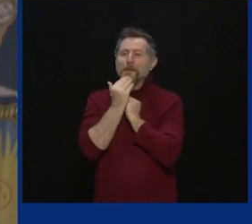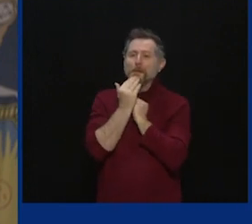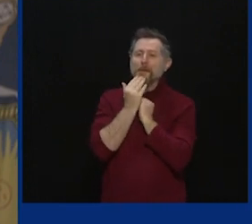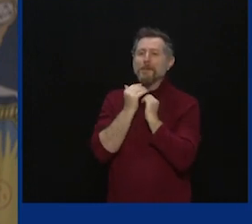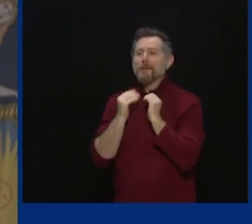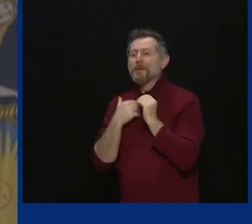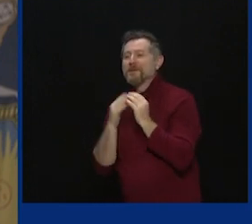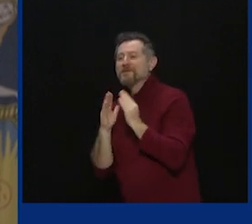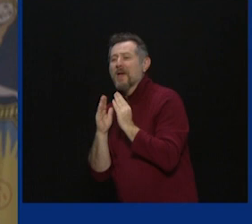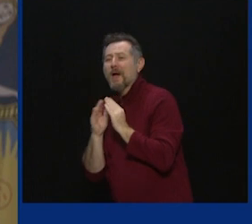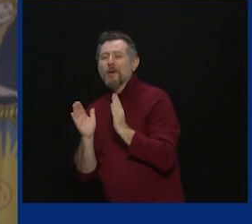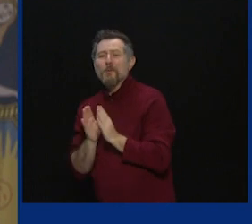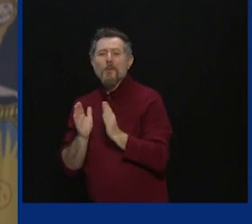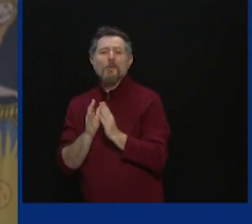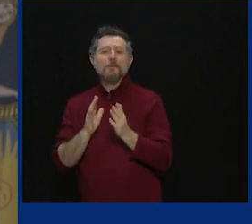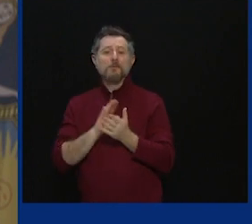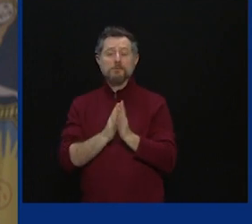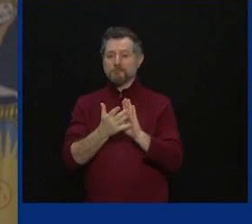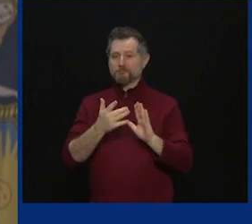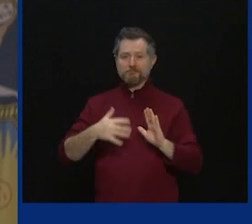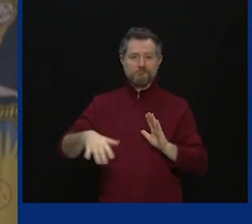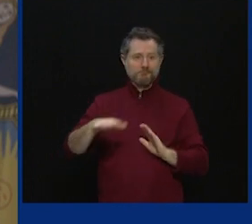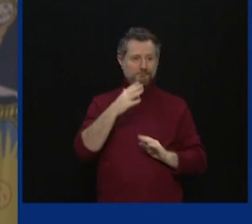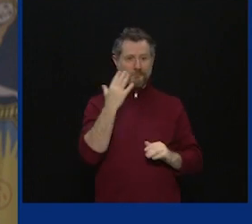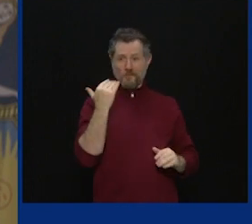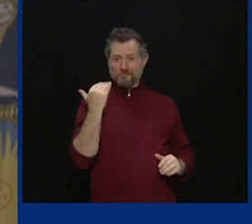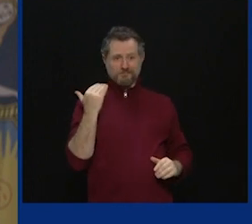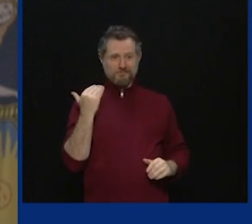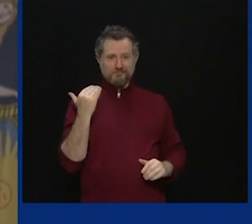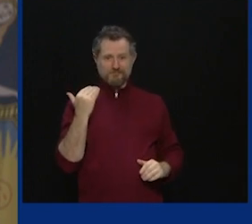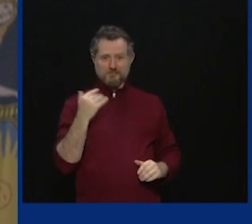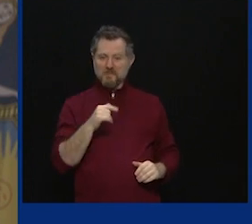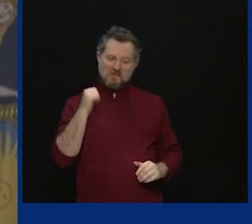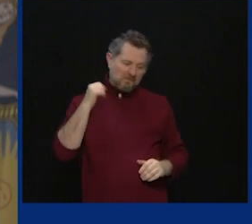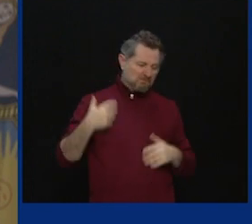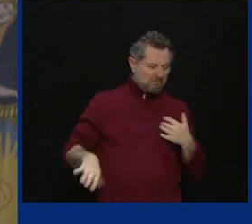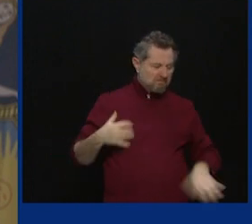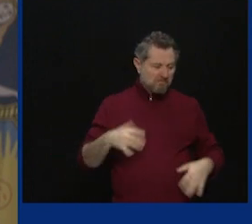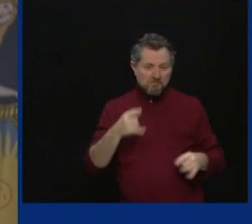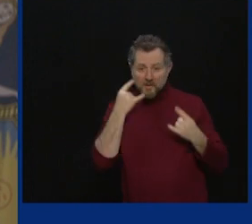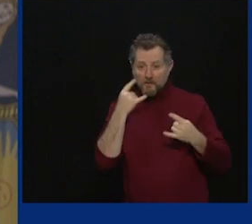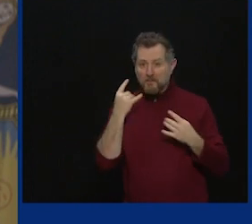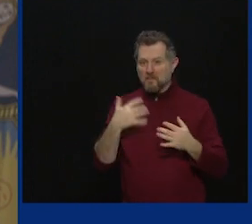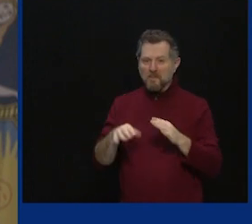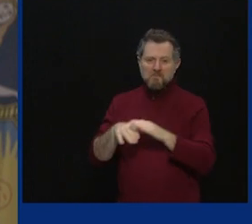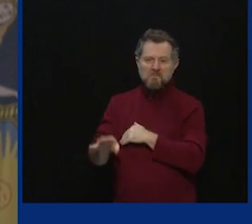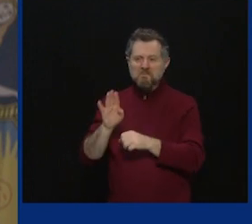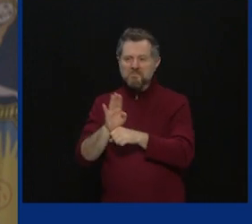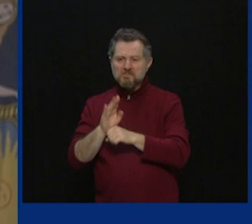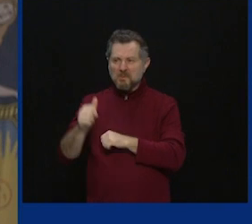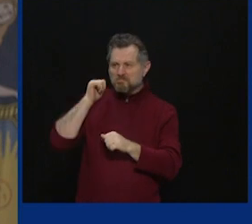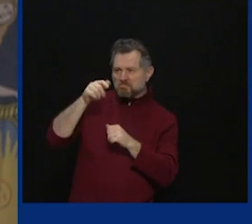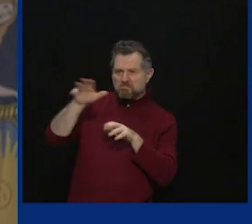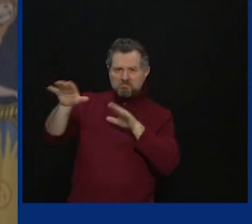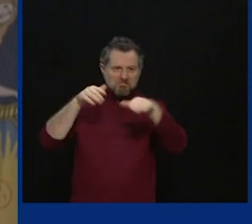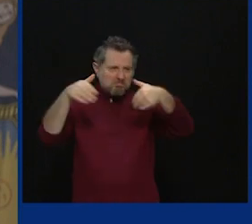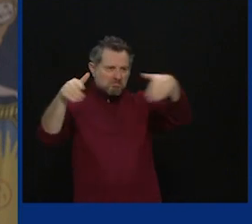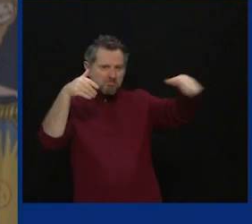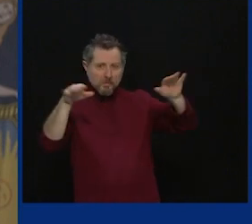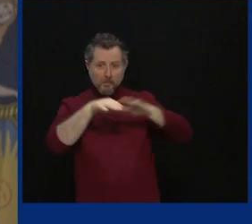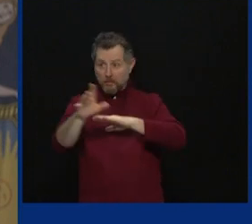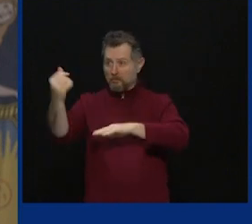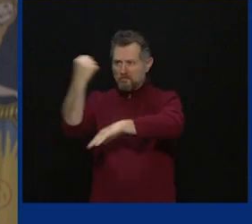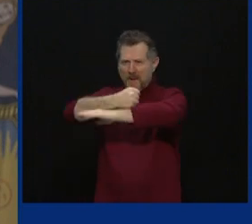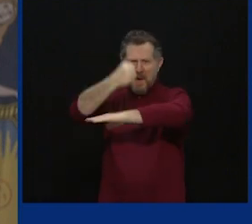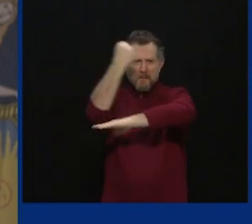forever because a business went out, because you refused to support them, because you refused to put on a mask to walk in the door. We can all do this,